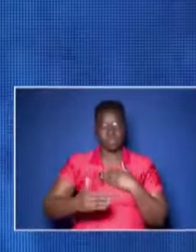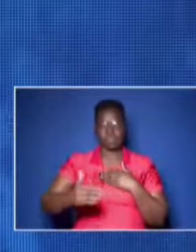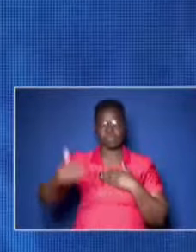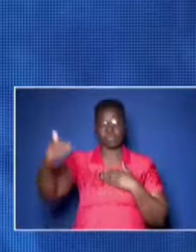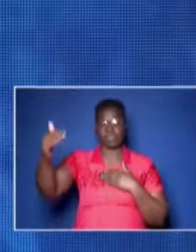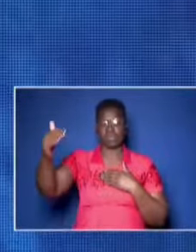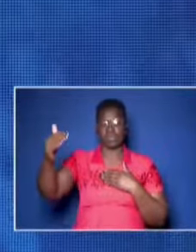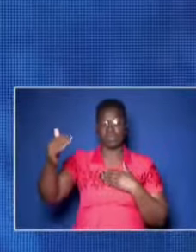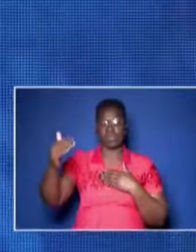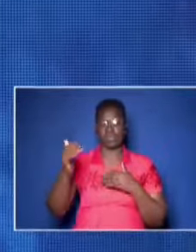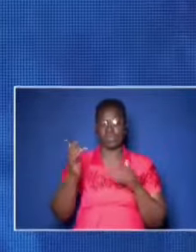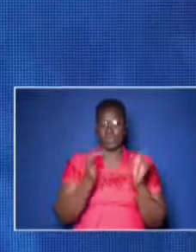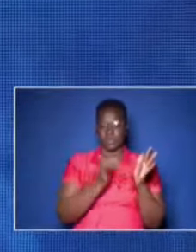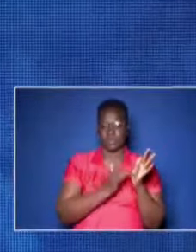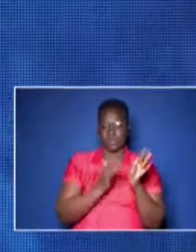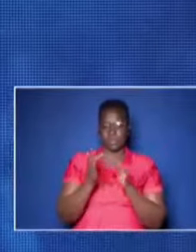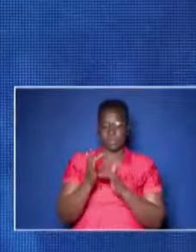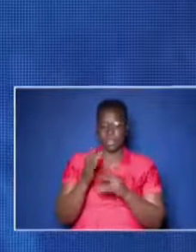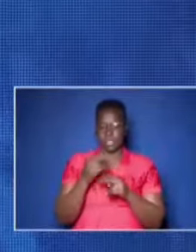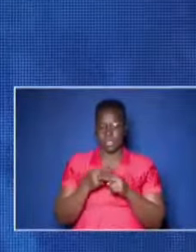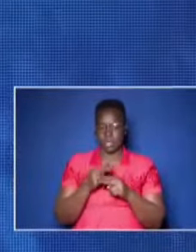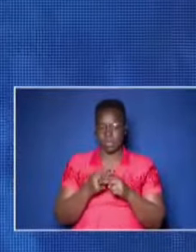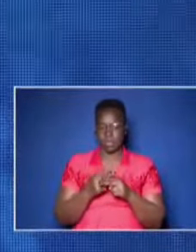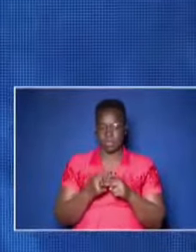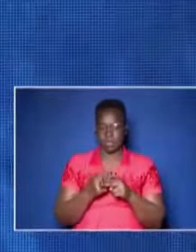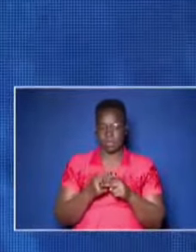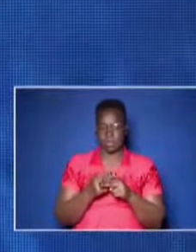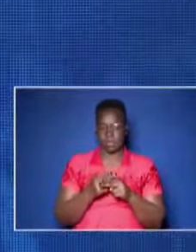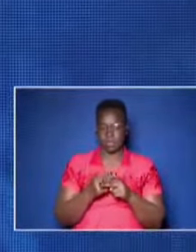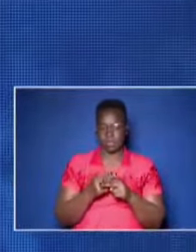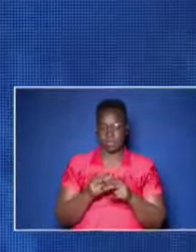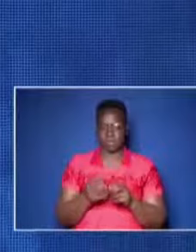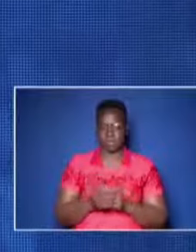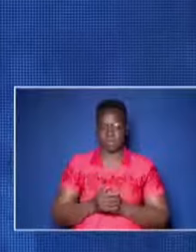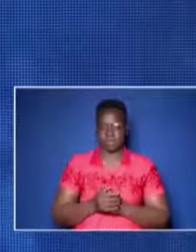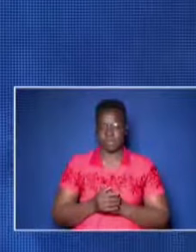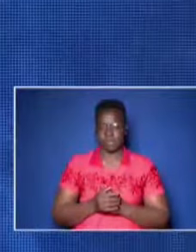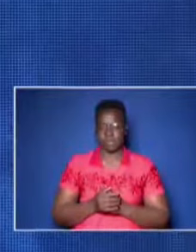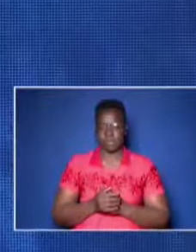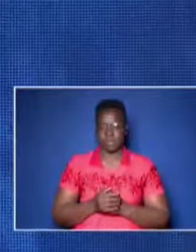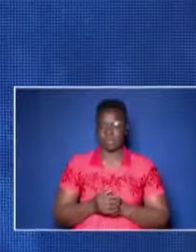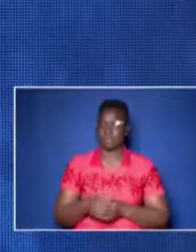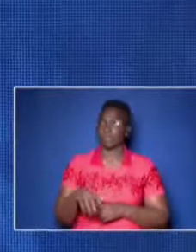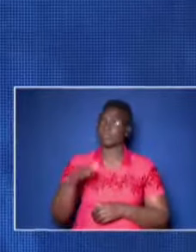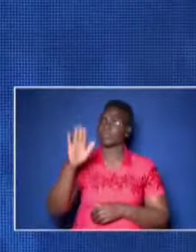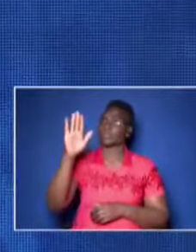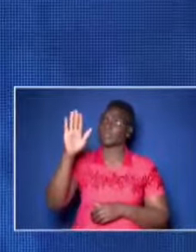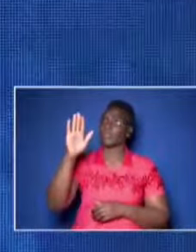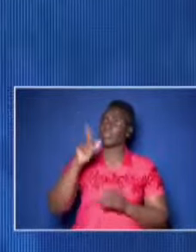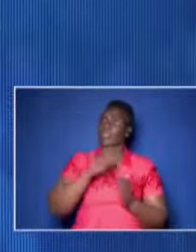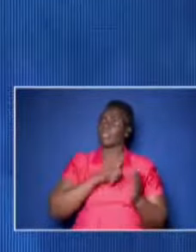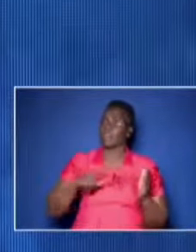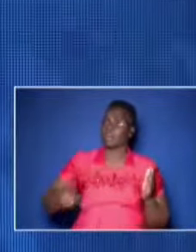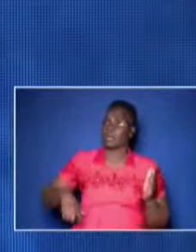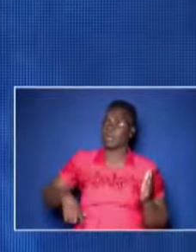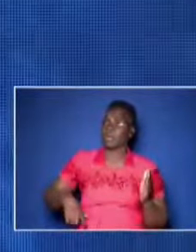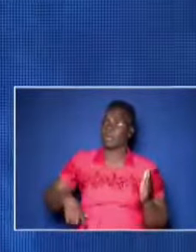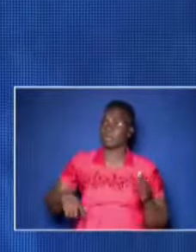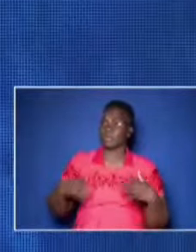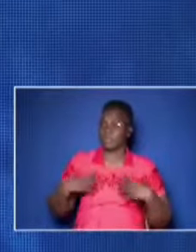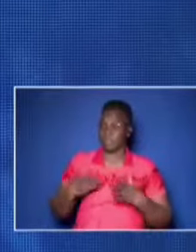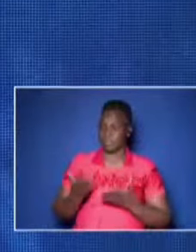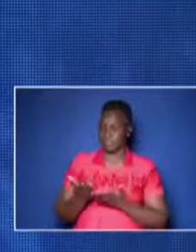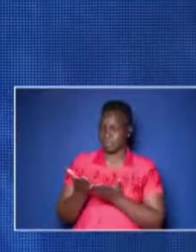life in Jesus name in Jesus name now Lord you heard our